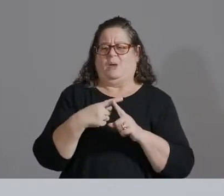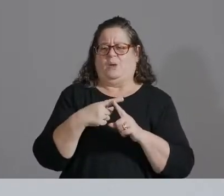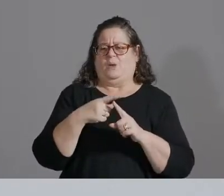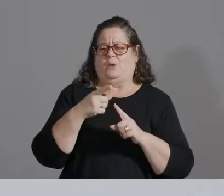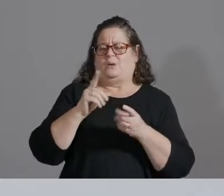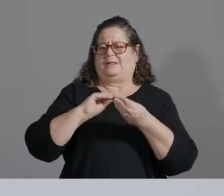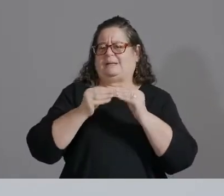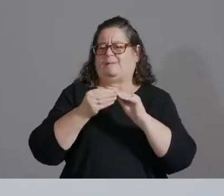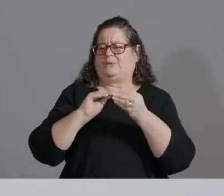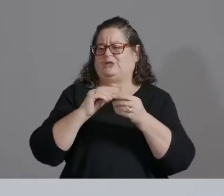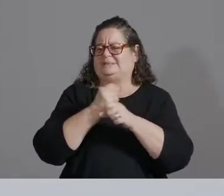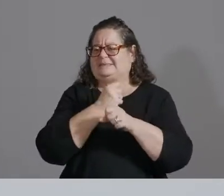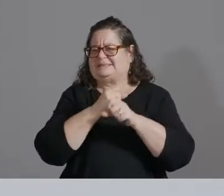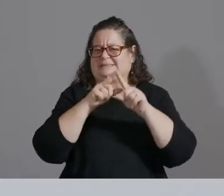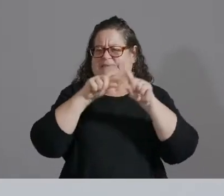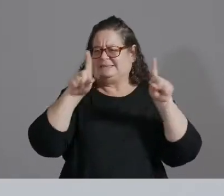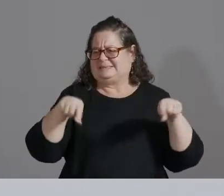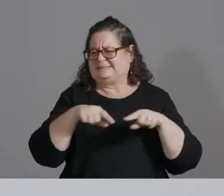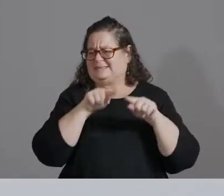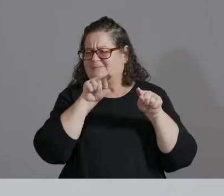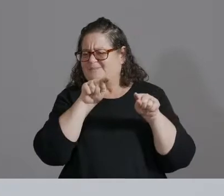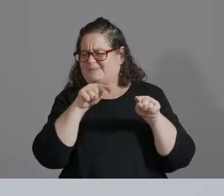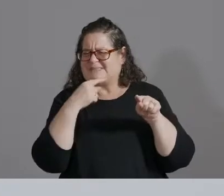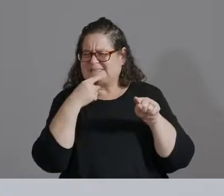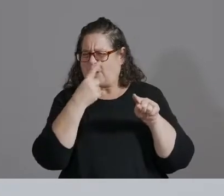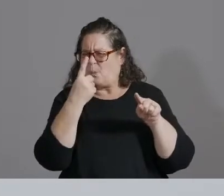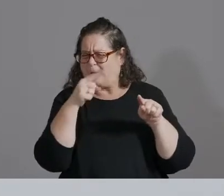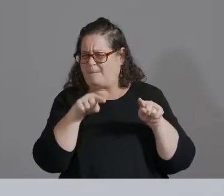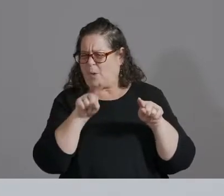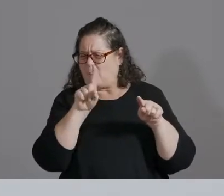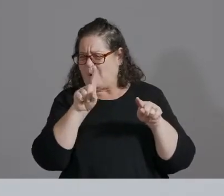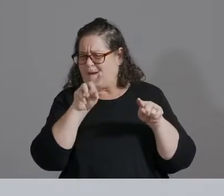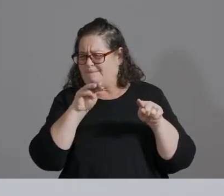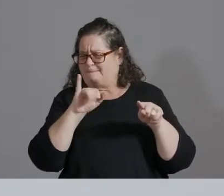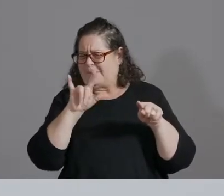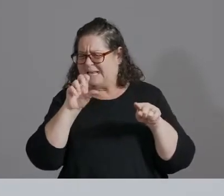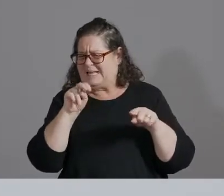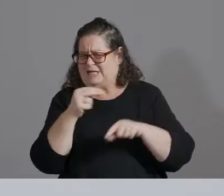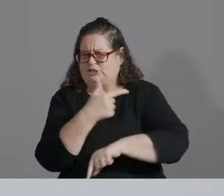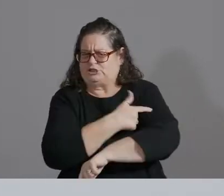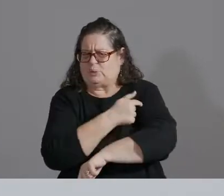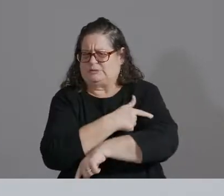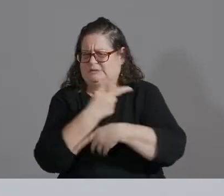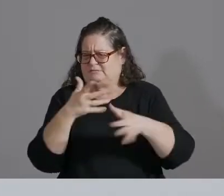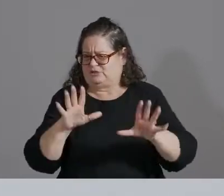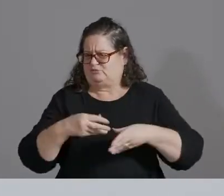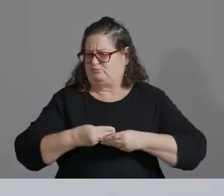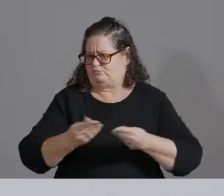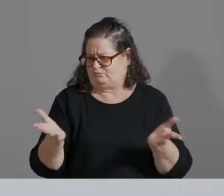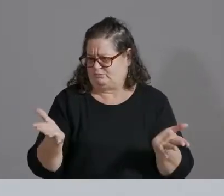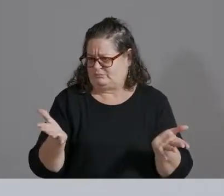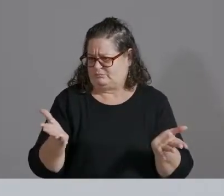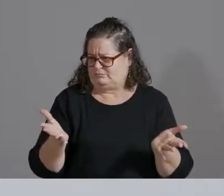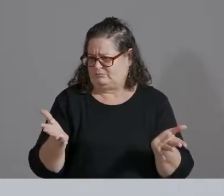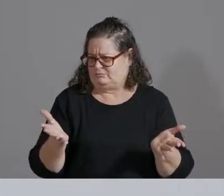this 1.1 million of doses administered, is that a good number for us to